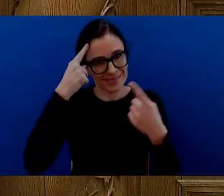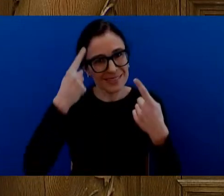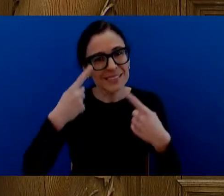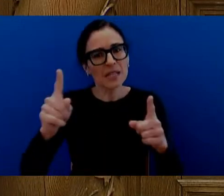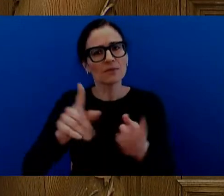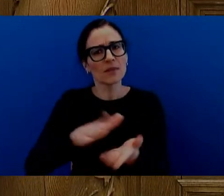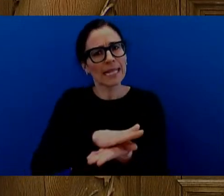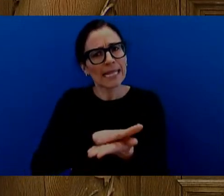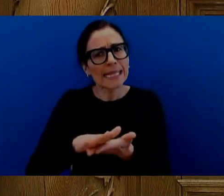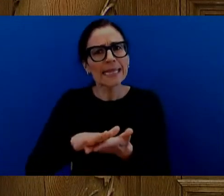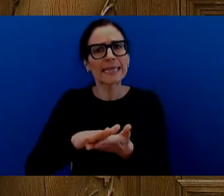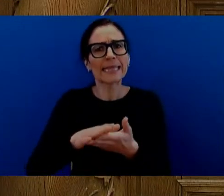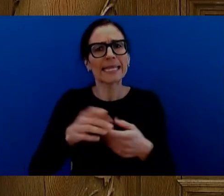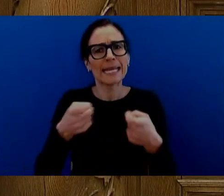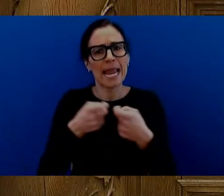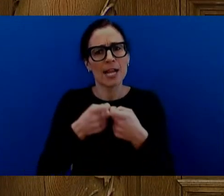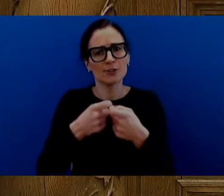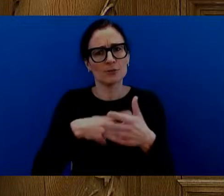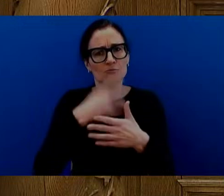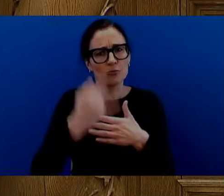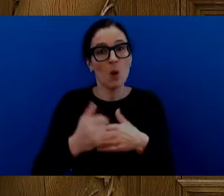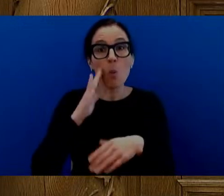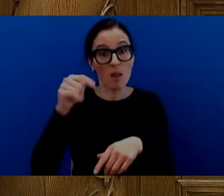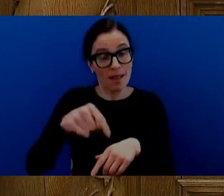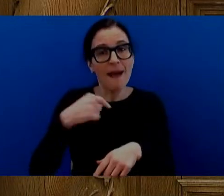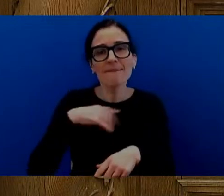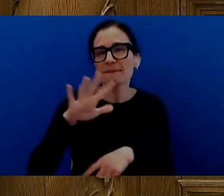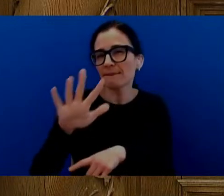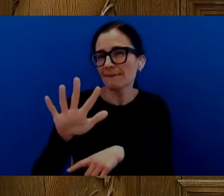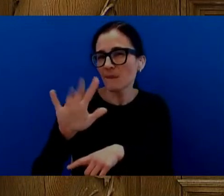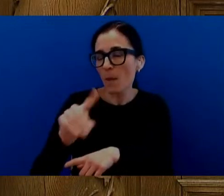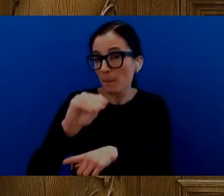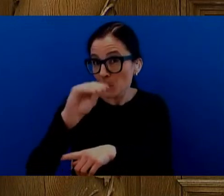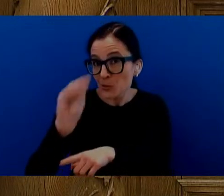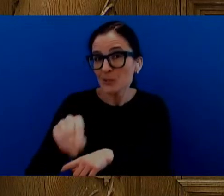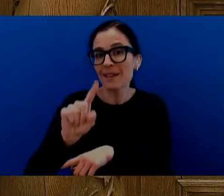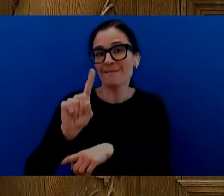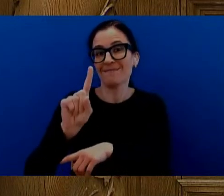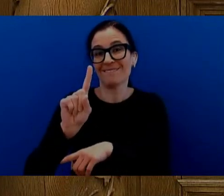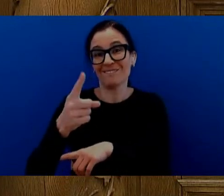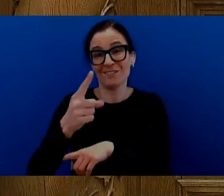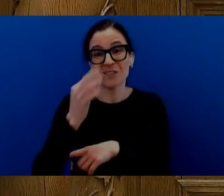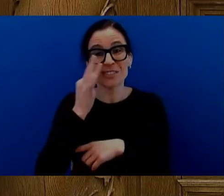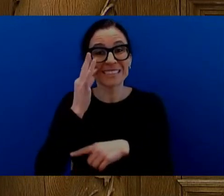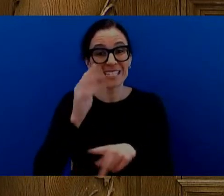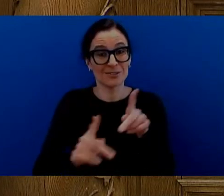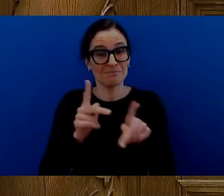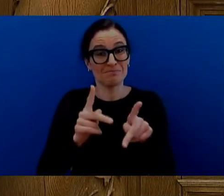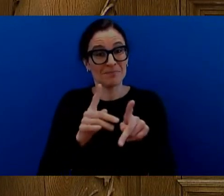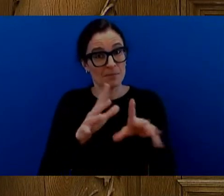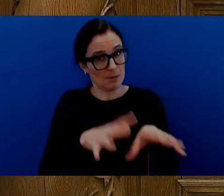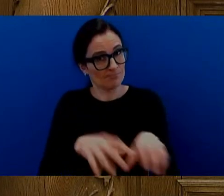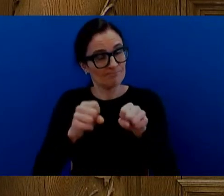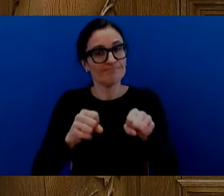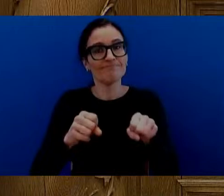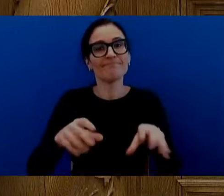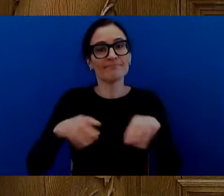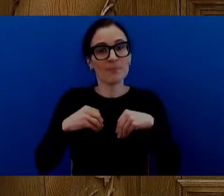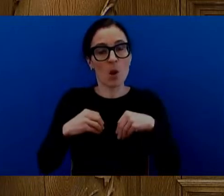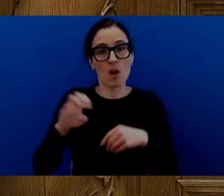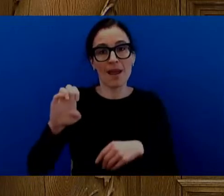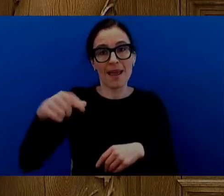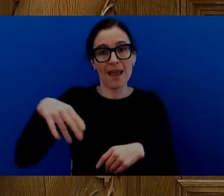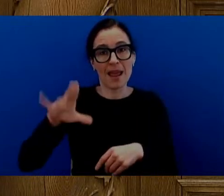essential electricity online faster, new wind power projects will be exempt from the environmental assessment